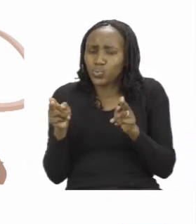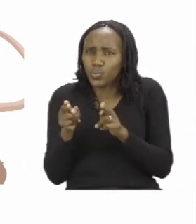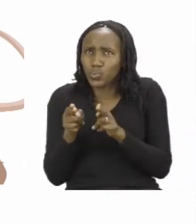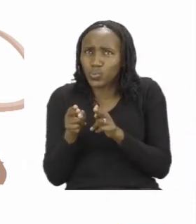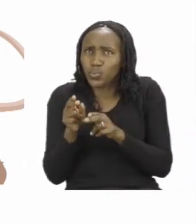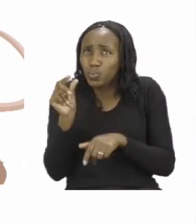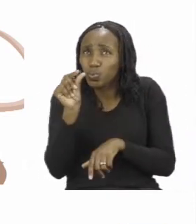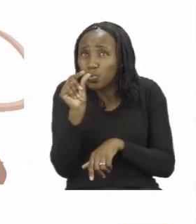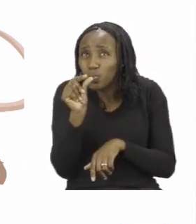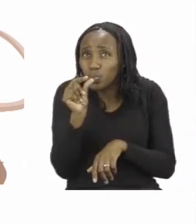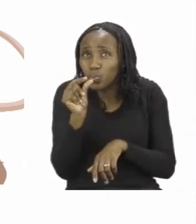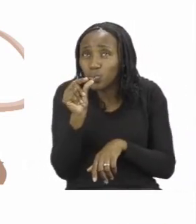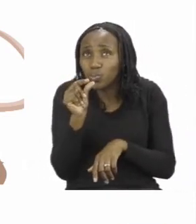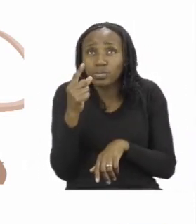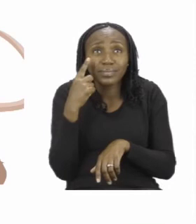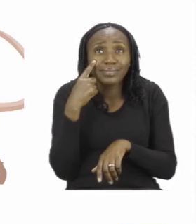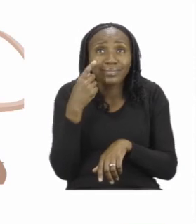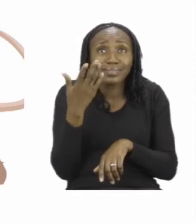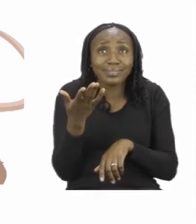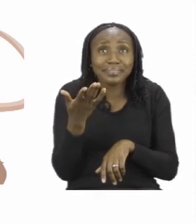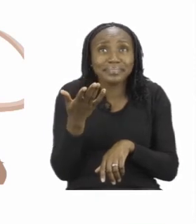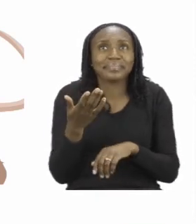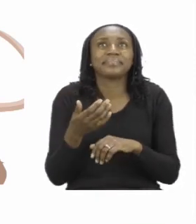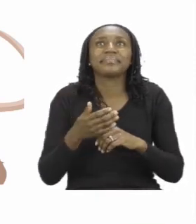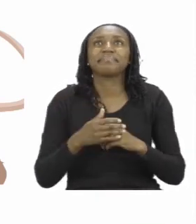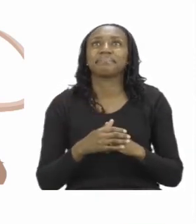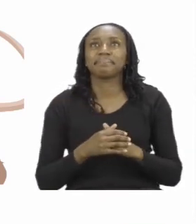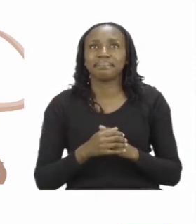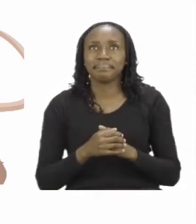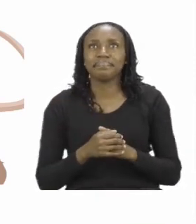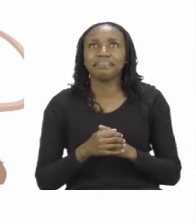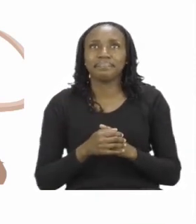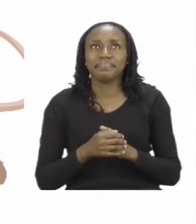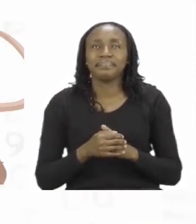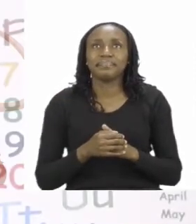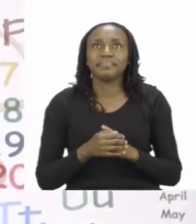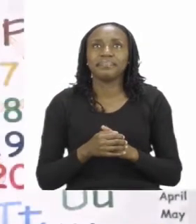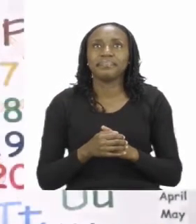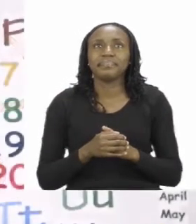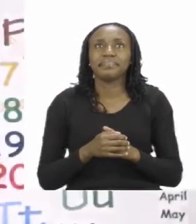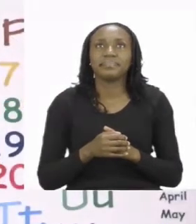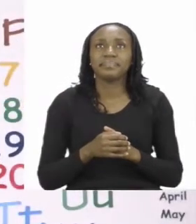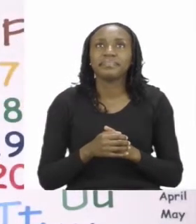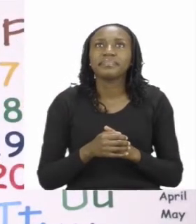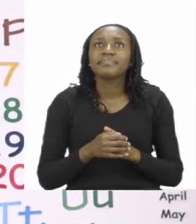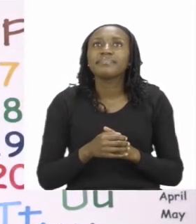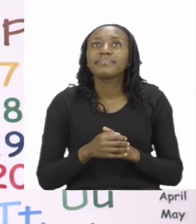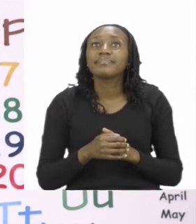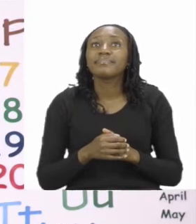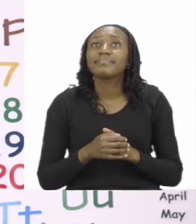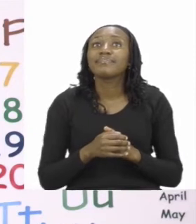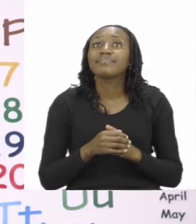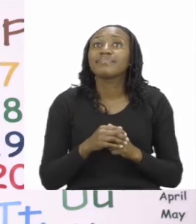small. Let's take a look at the ones that we have on the board, and we're going to try and do those ones together. Now, I have two types